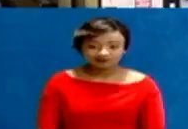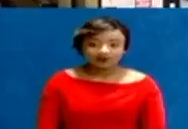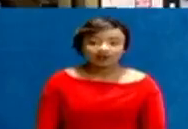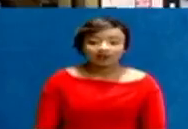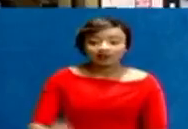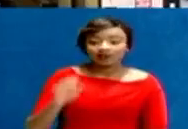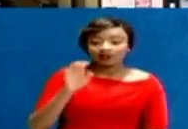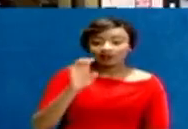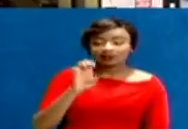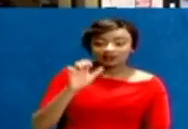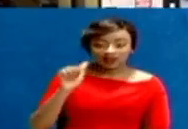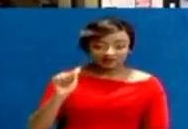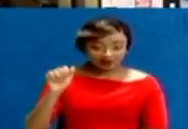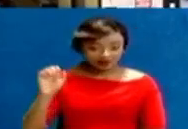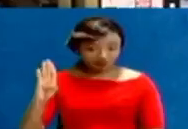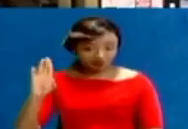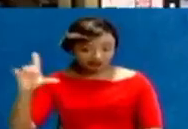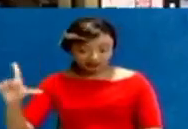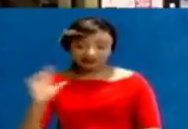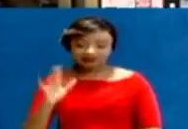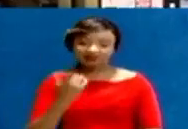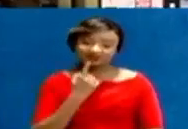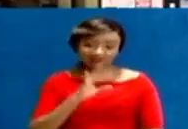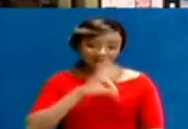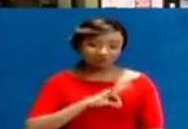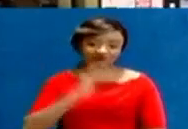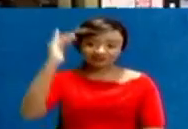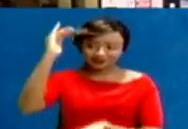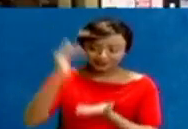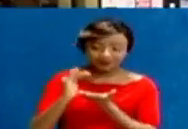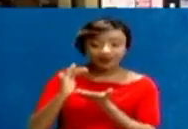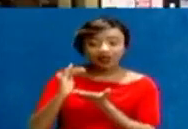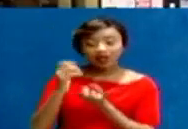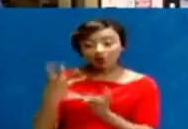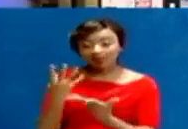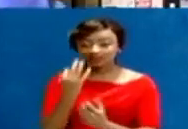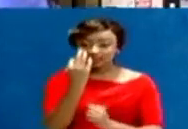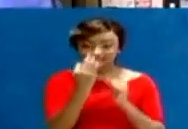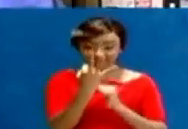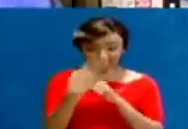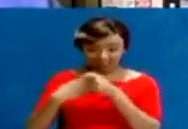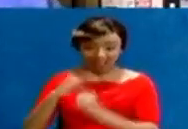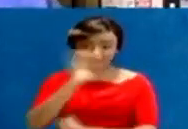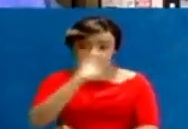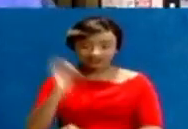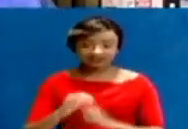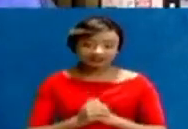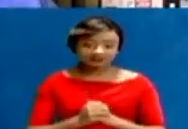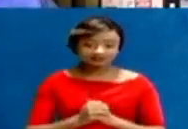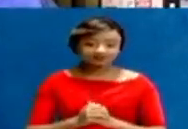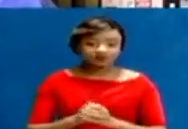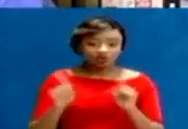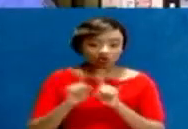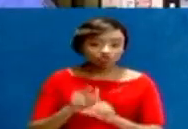the same time, the East African Breweries Limited recorded a profit decline of, get this, 39% to 7